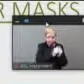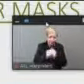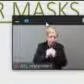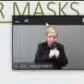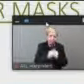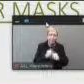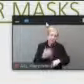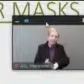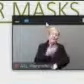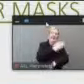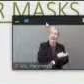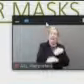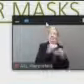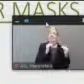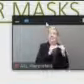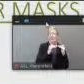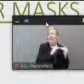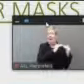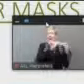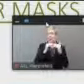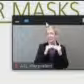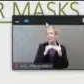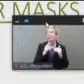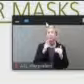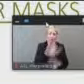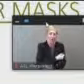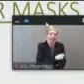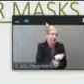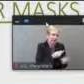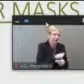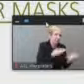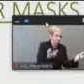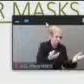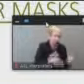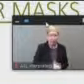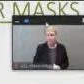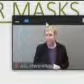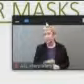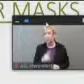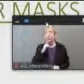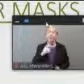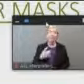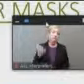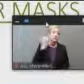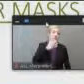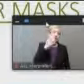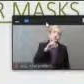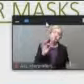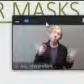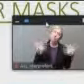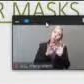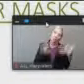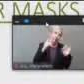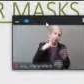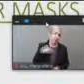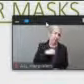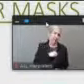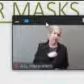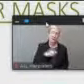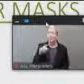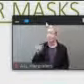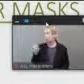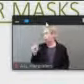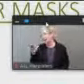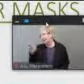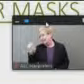the equity in the vaccine distribution. So this is a big deal to cabinet secretaries, Tracy's work,